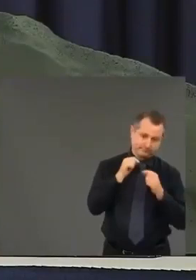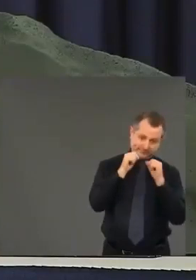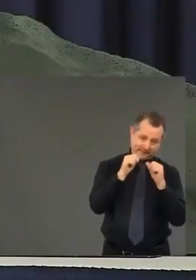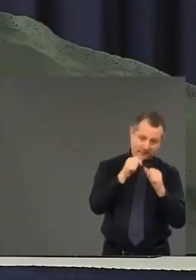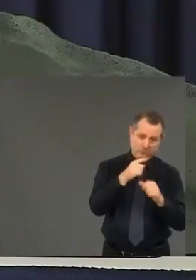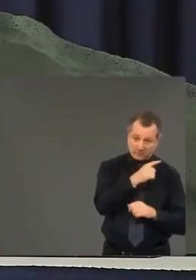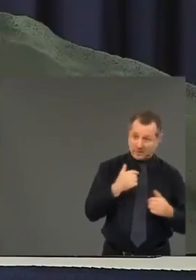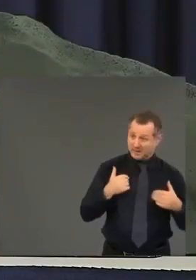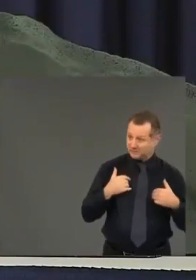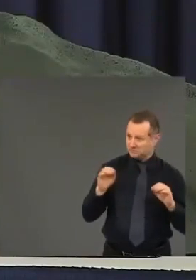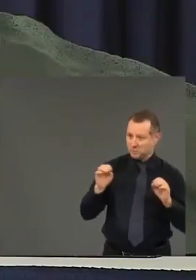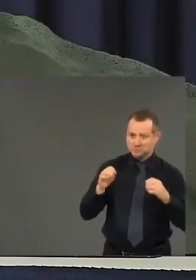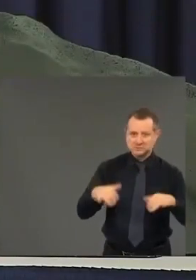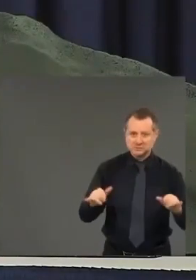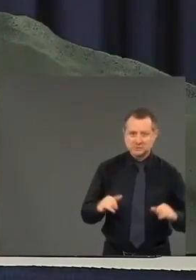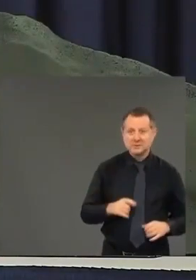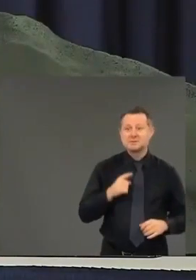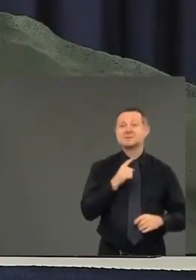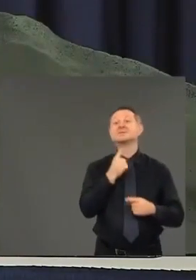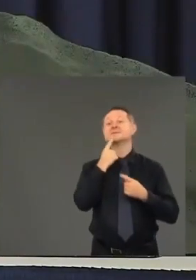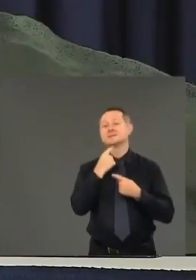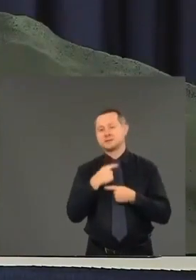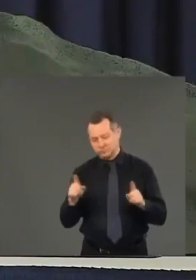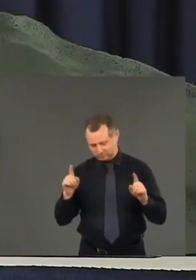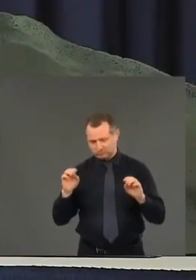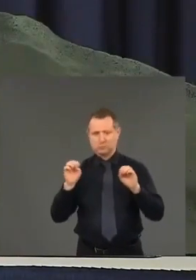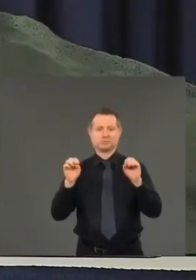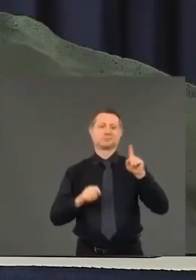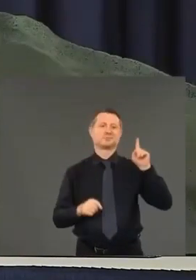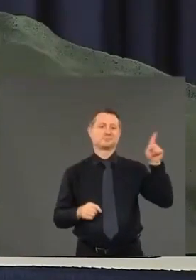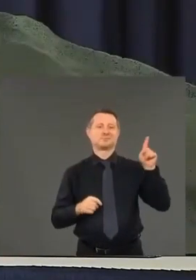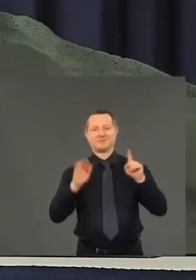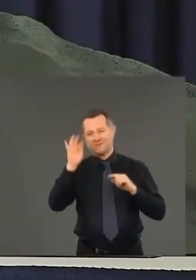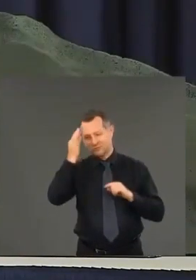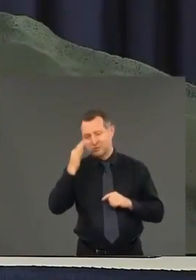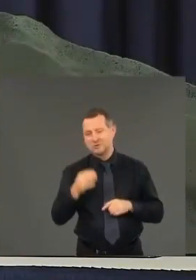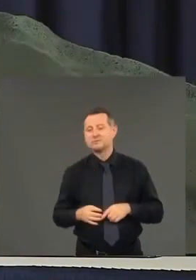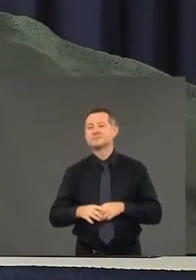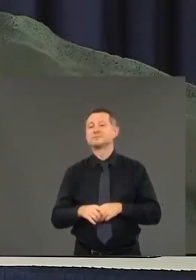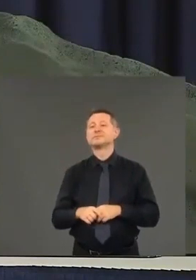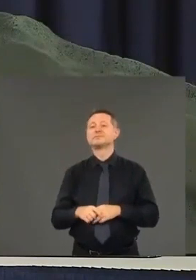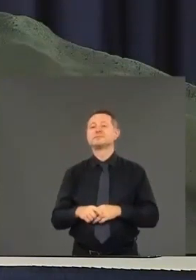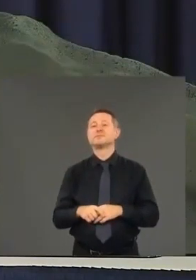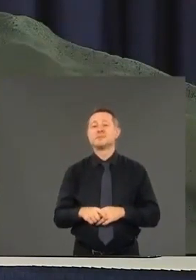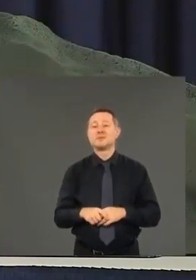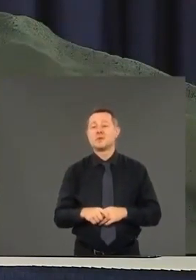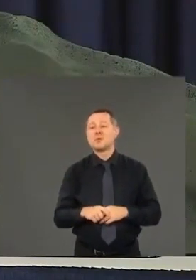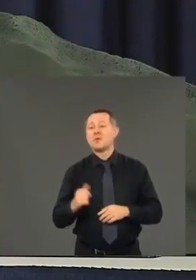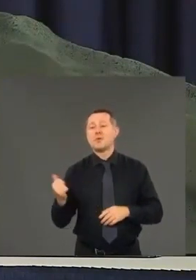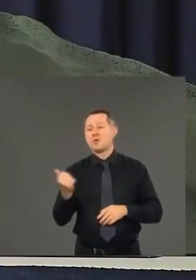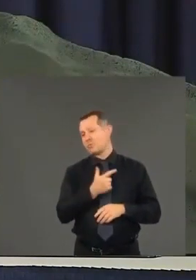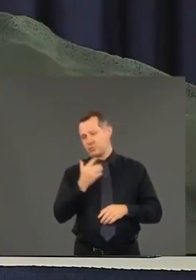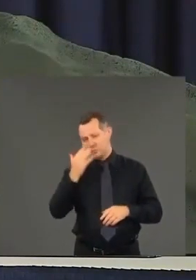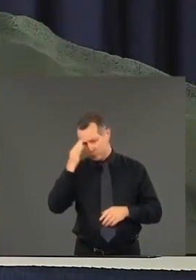they've declared a federal emergency. There is no thinking American who doesn't believe this is a state of